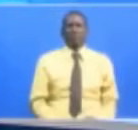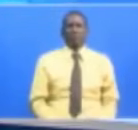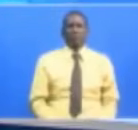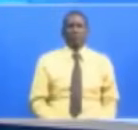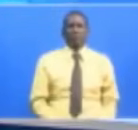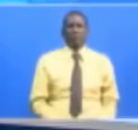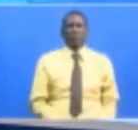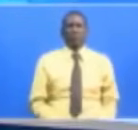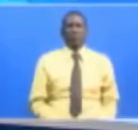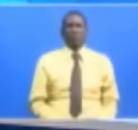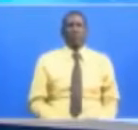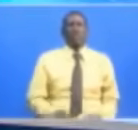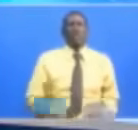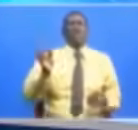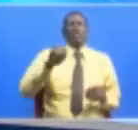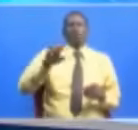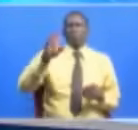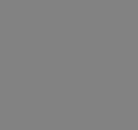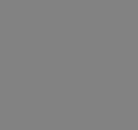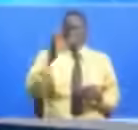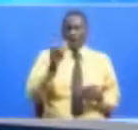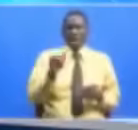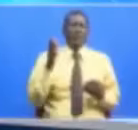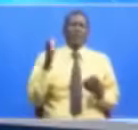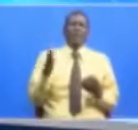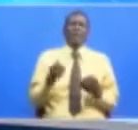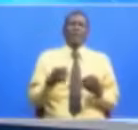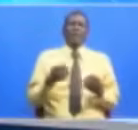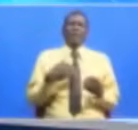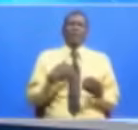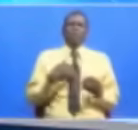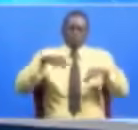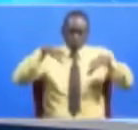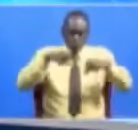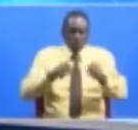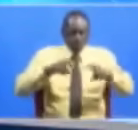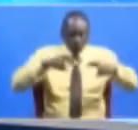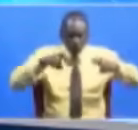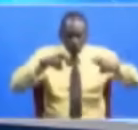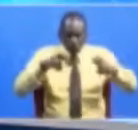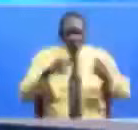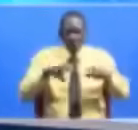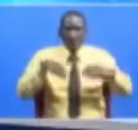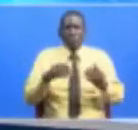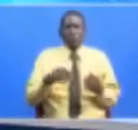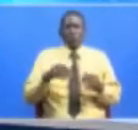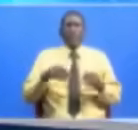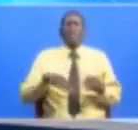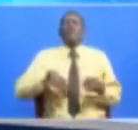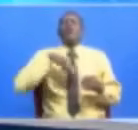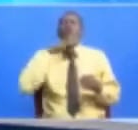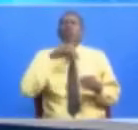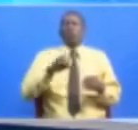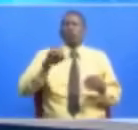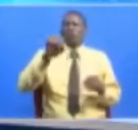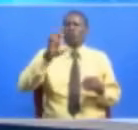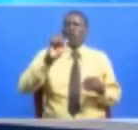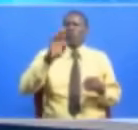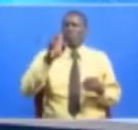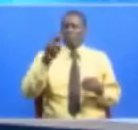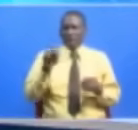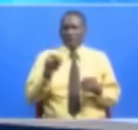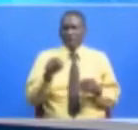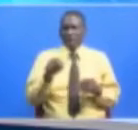Nairobi-based detectives drawn from the homicide unit are set to take over investigations into the mysterious death of Laban Lang'at, the